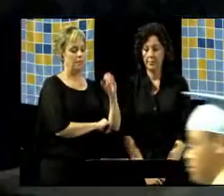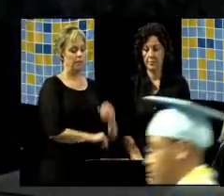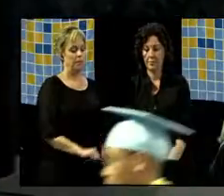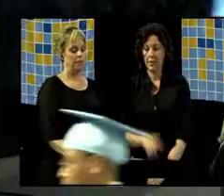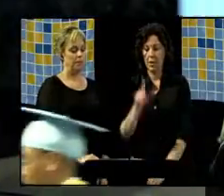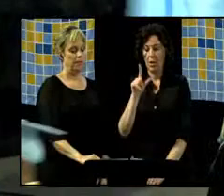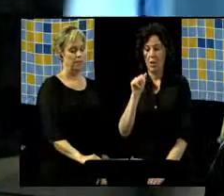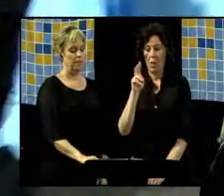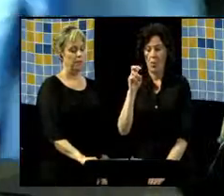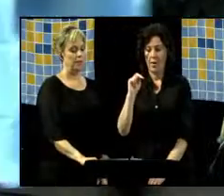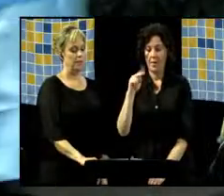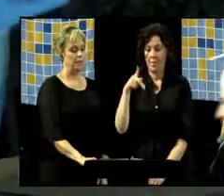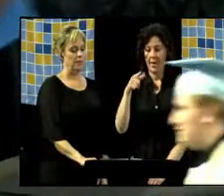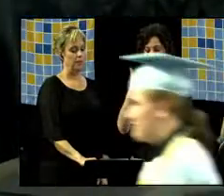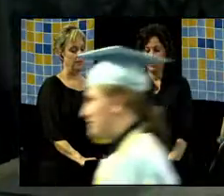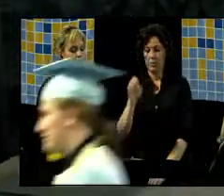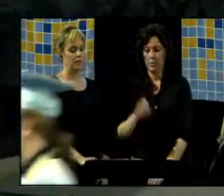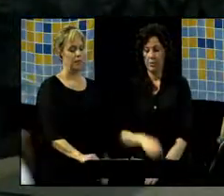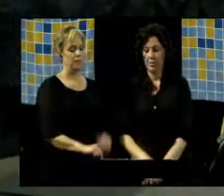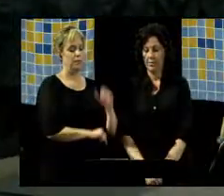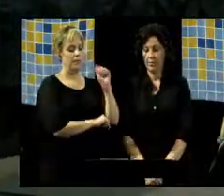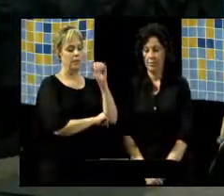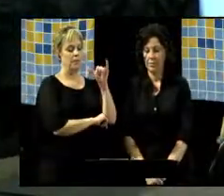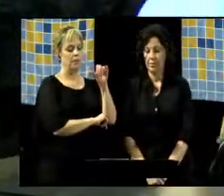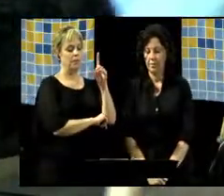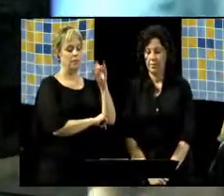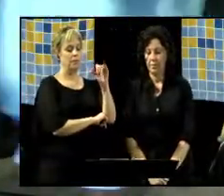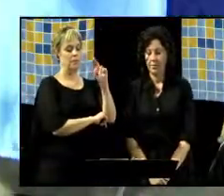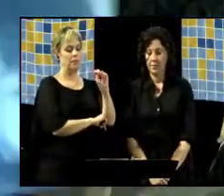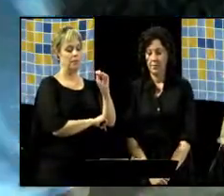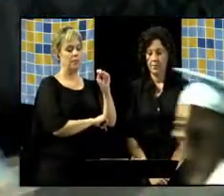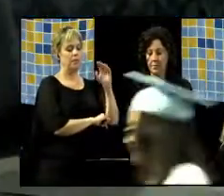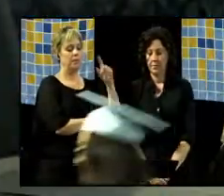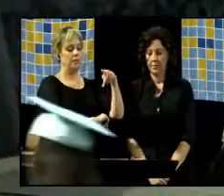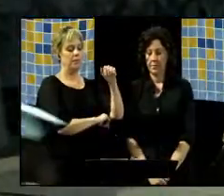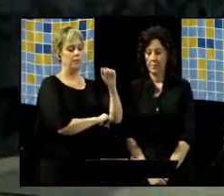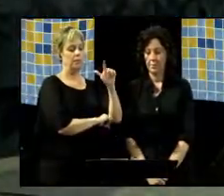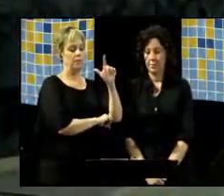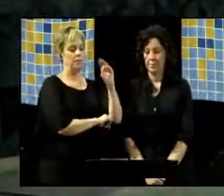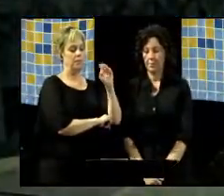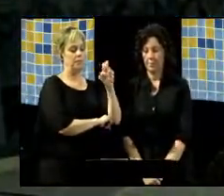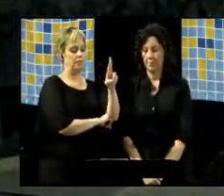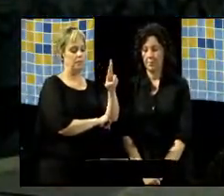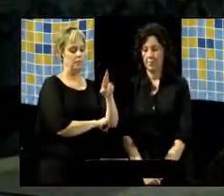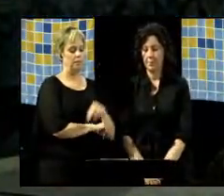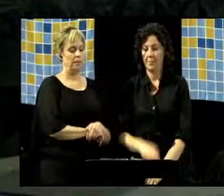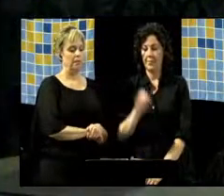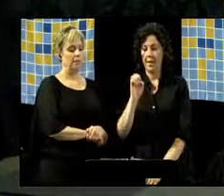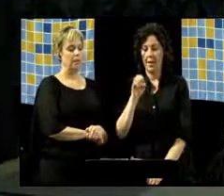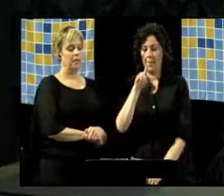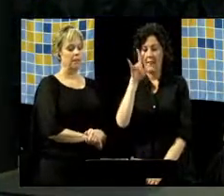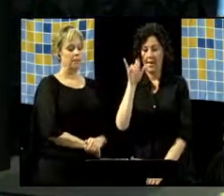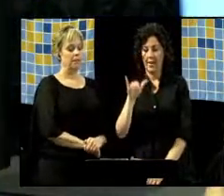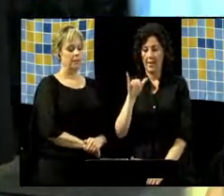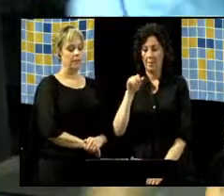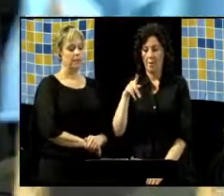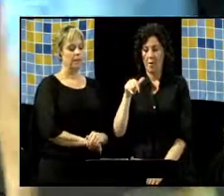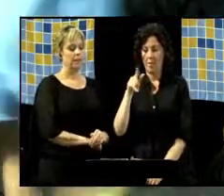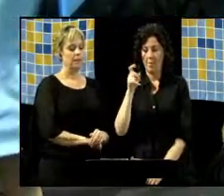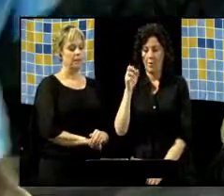Lauren Emma Page, Aiden O'Brien Palmer, Emily Scott